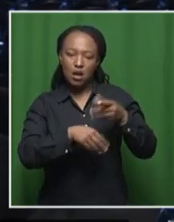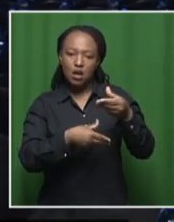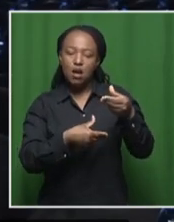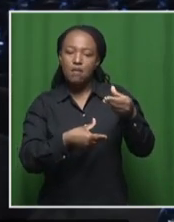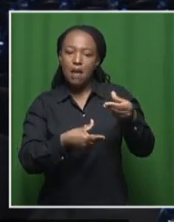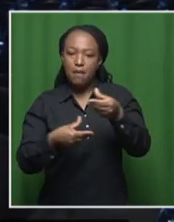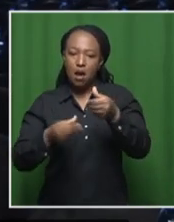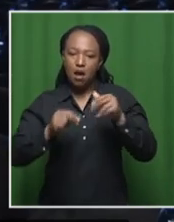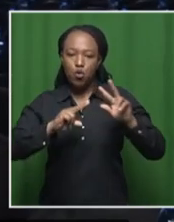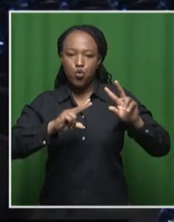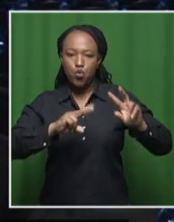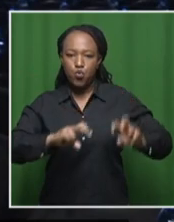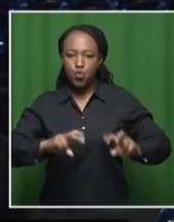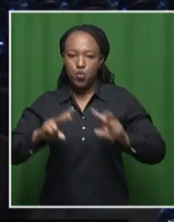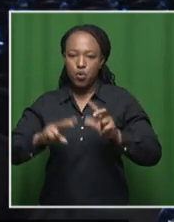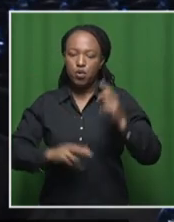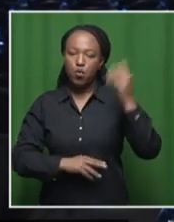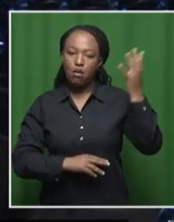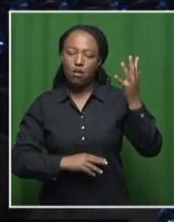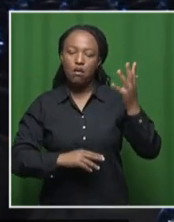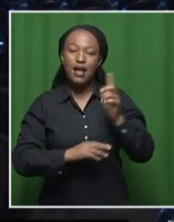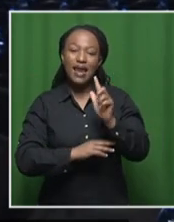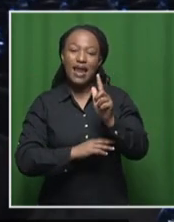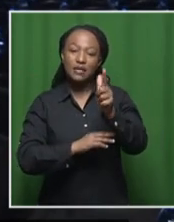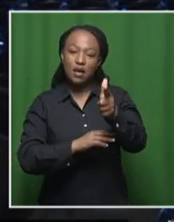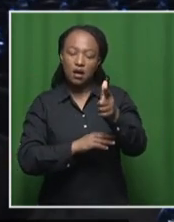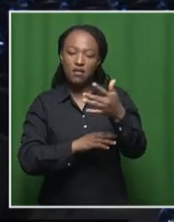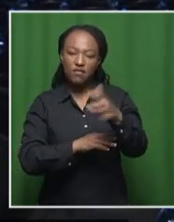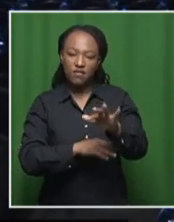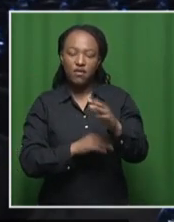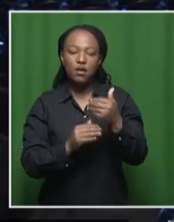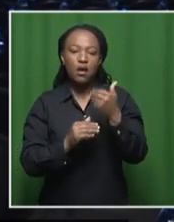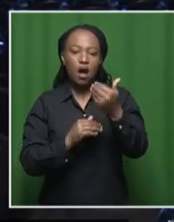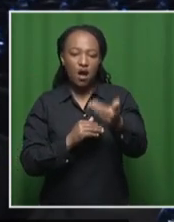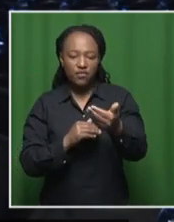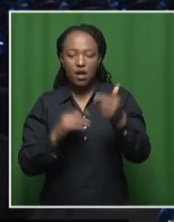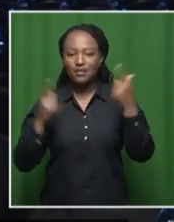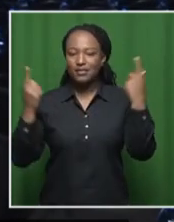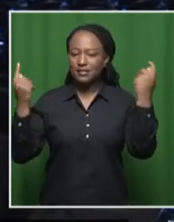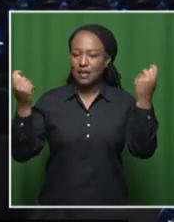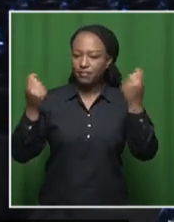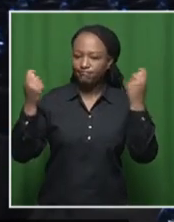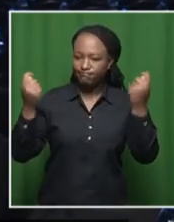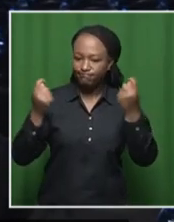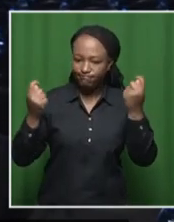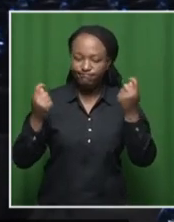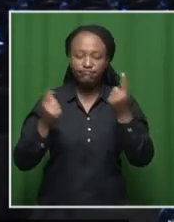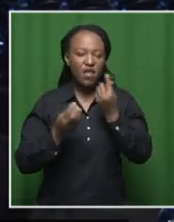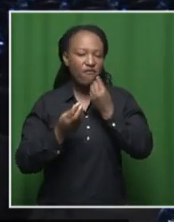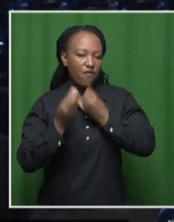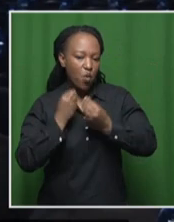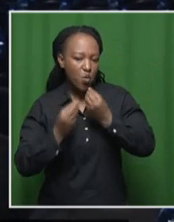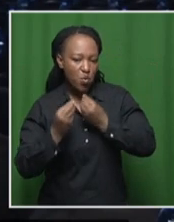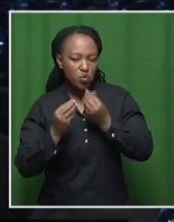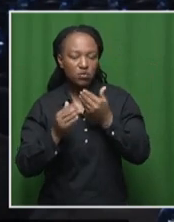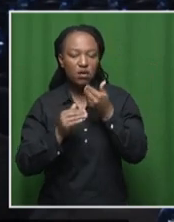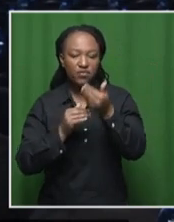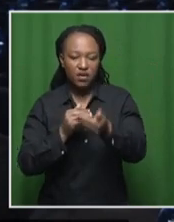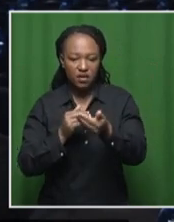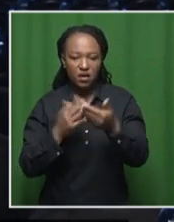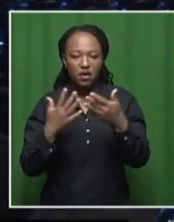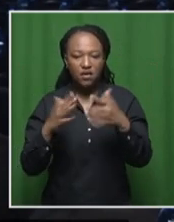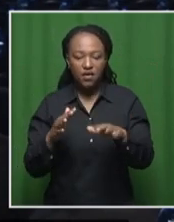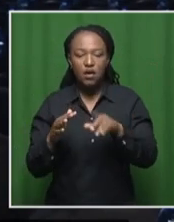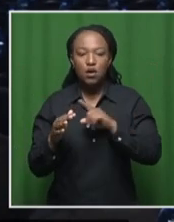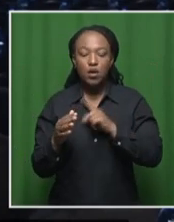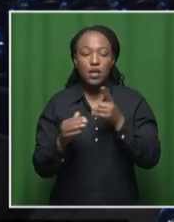bit later after the formal proceedings. There's going to be a celebration and a meal, etc., etc. So that's what's yet